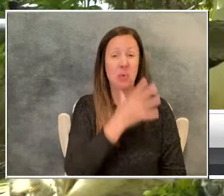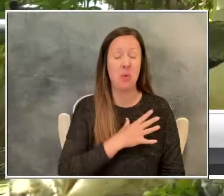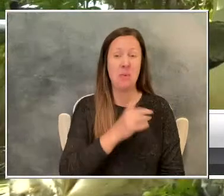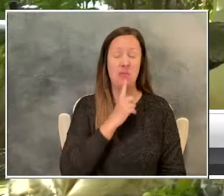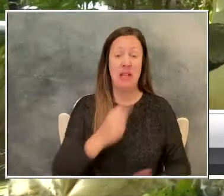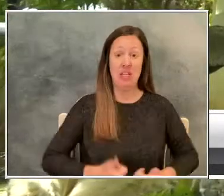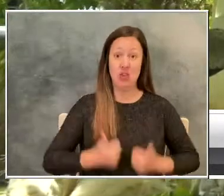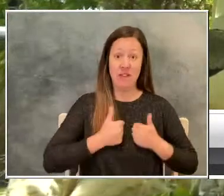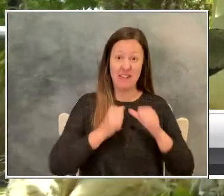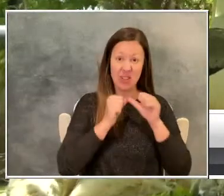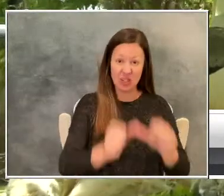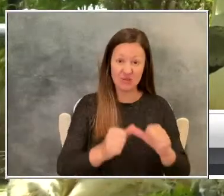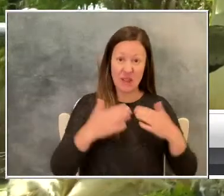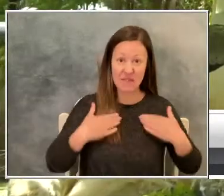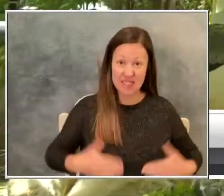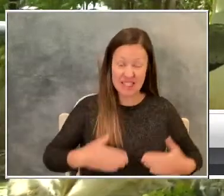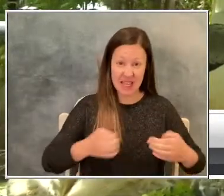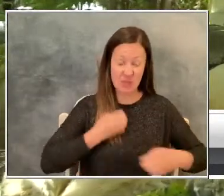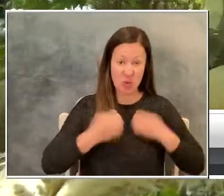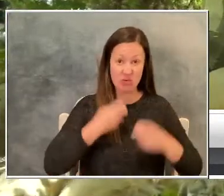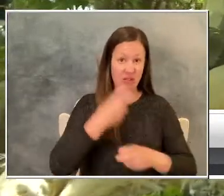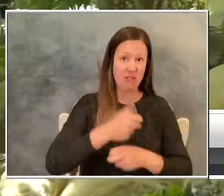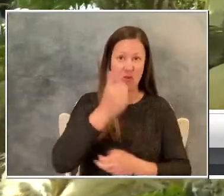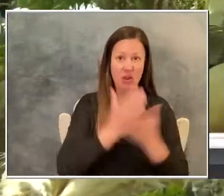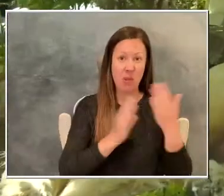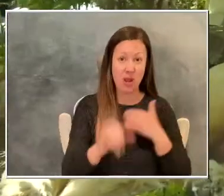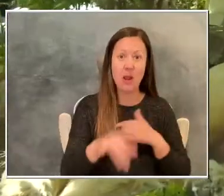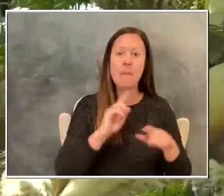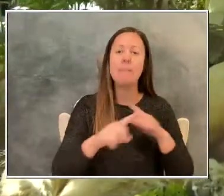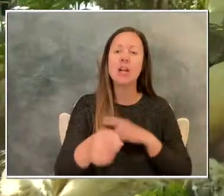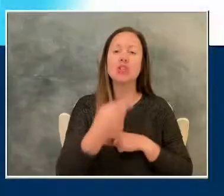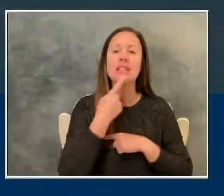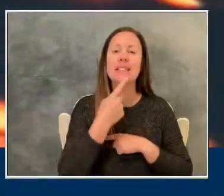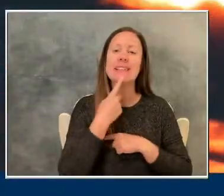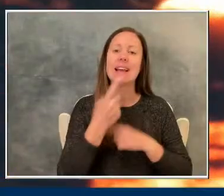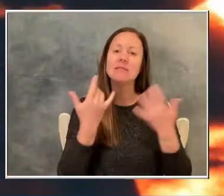and emotionally. But she still calls cancer a blessing.